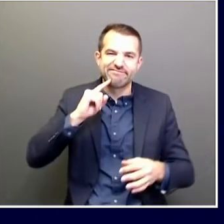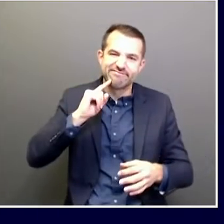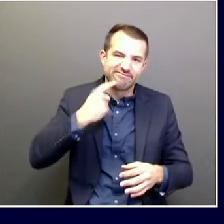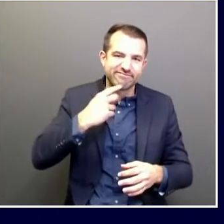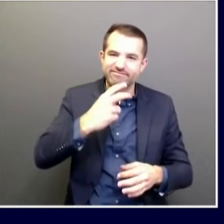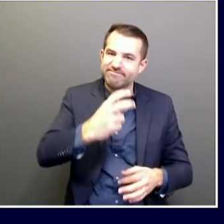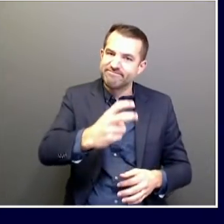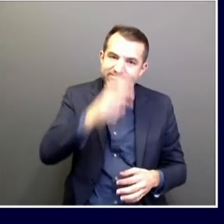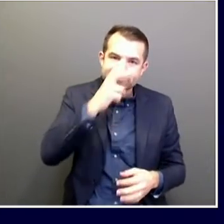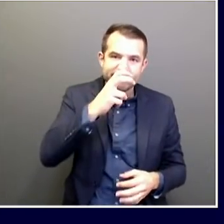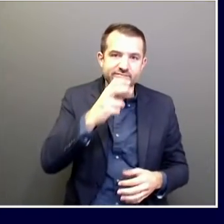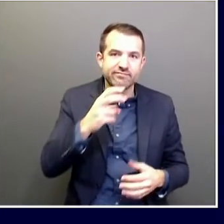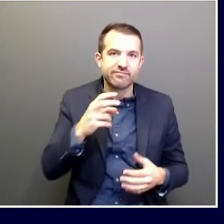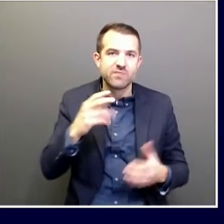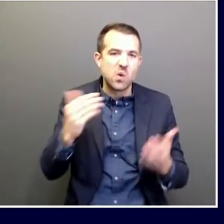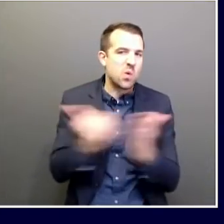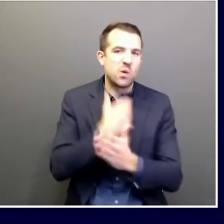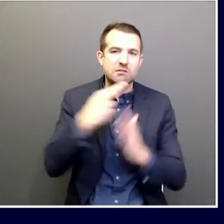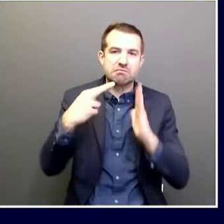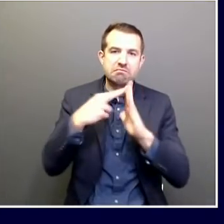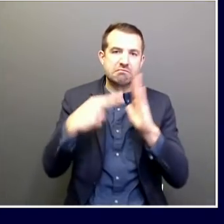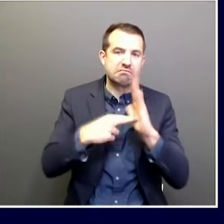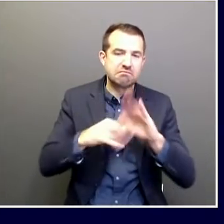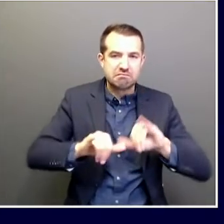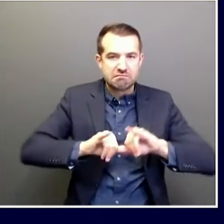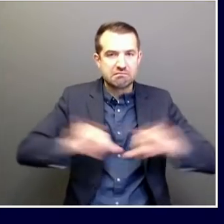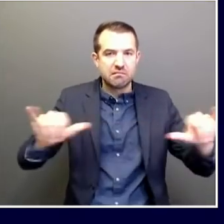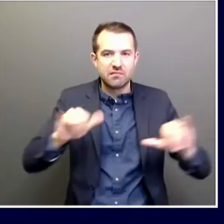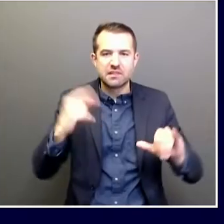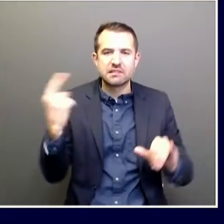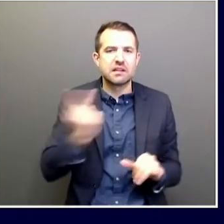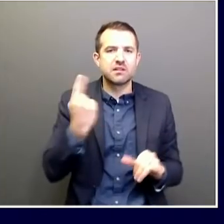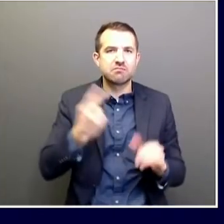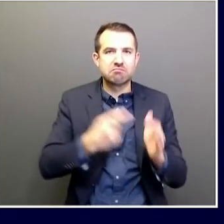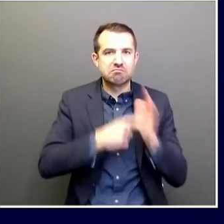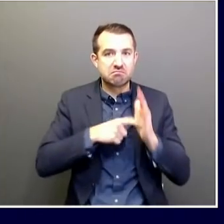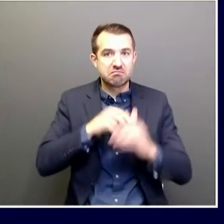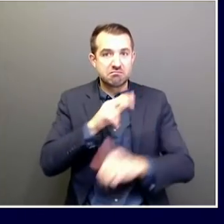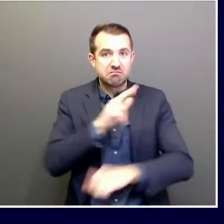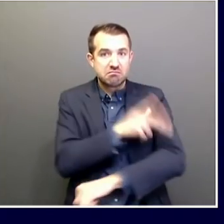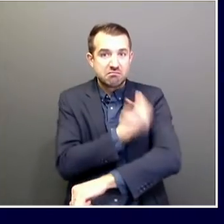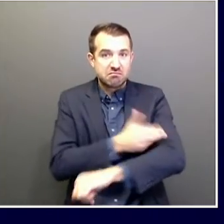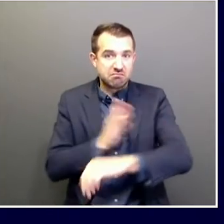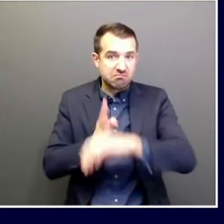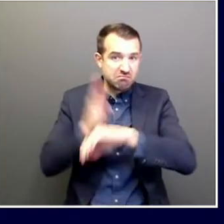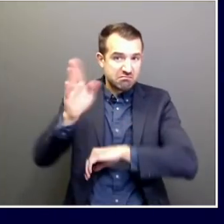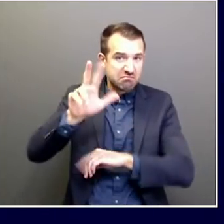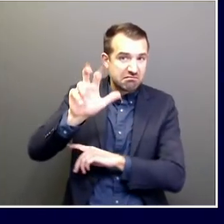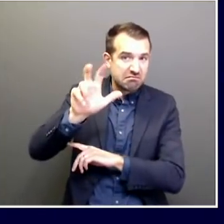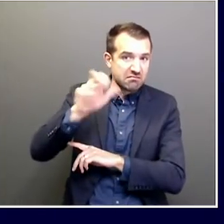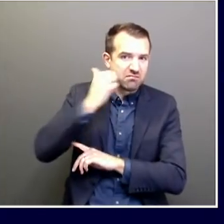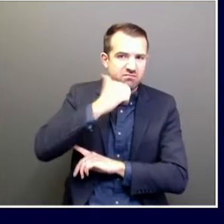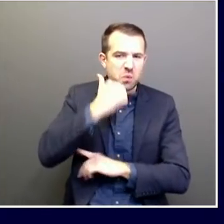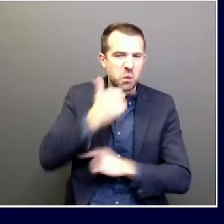of give. What has to happen in order for us to say what we're doing now just isn't